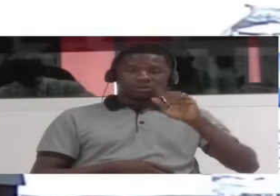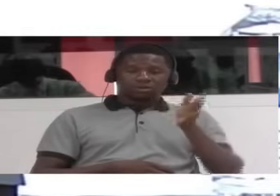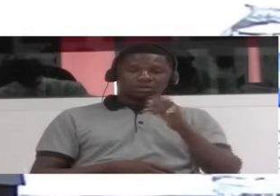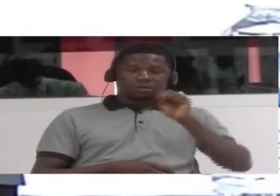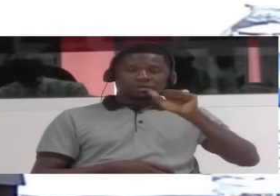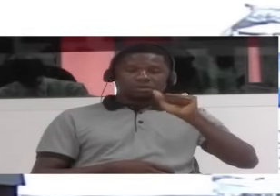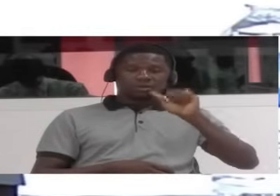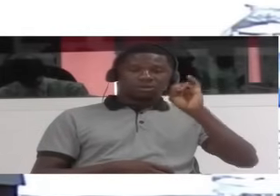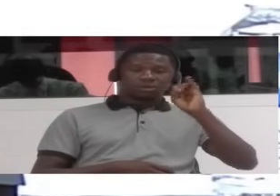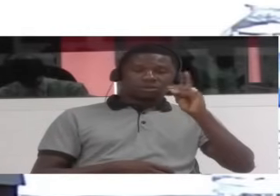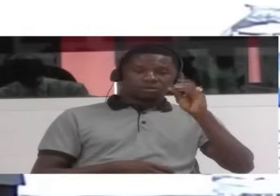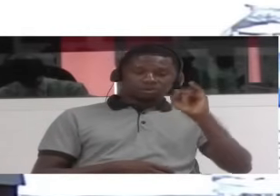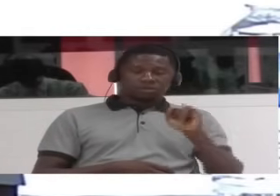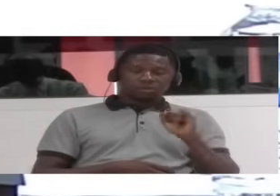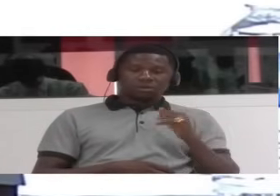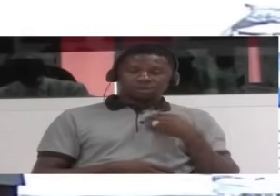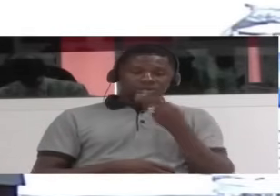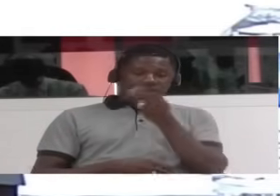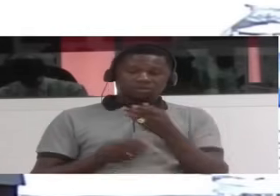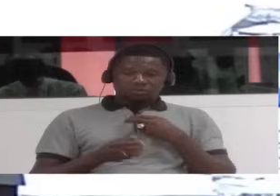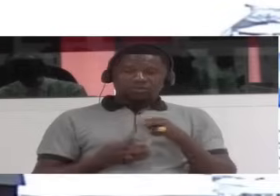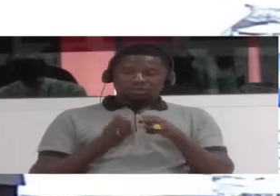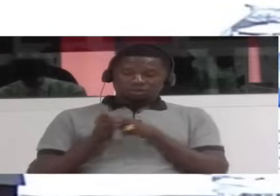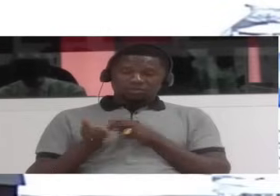that we need some personnel